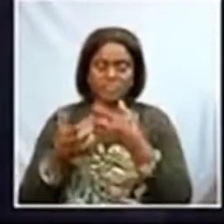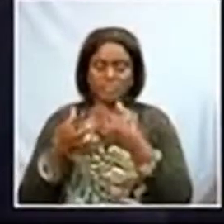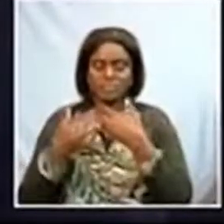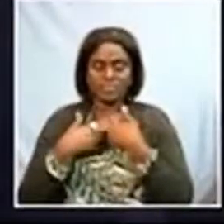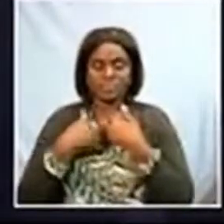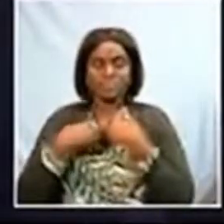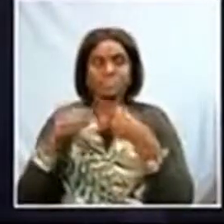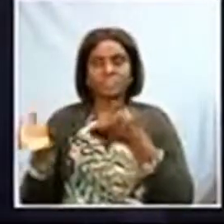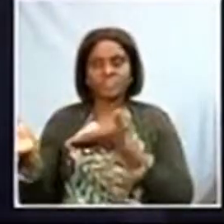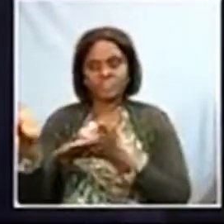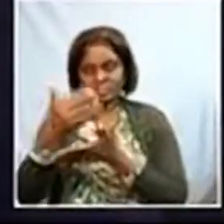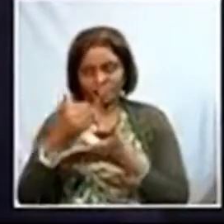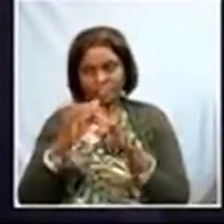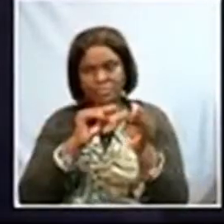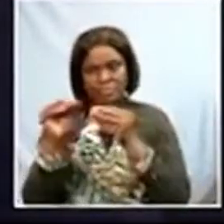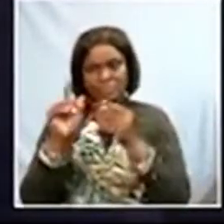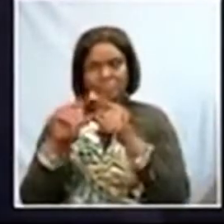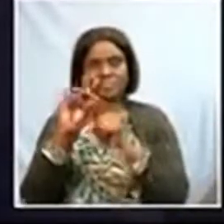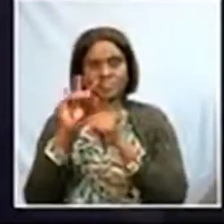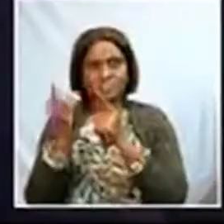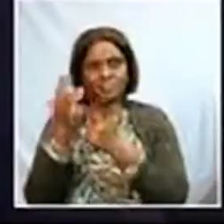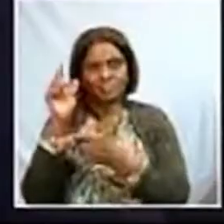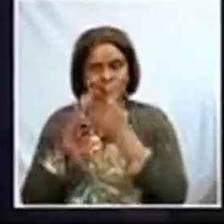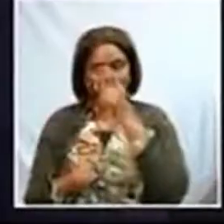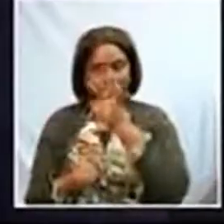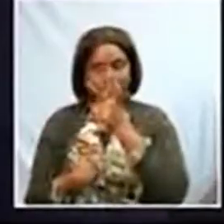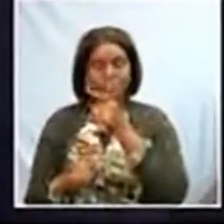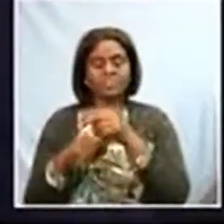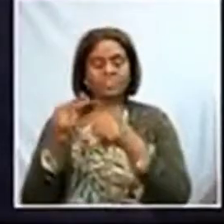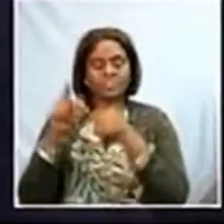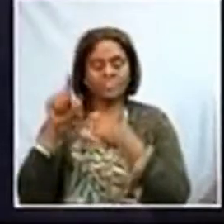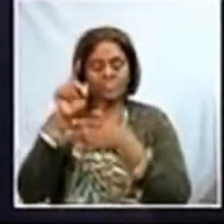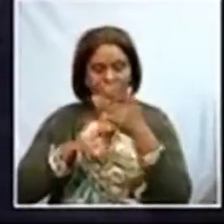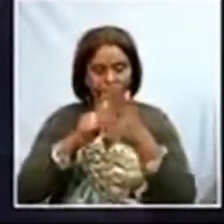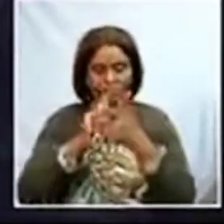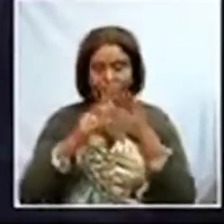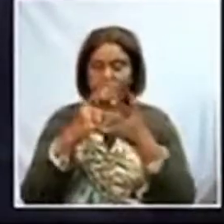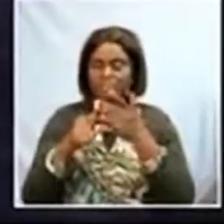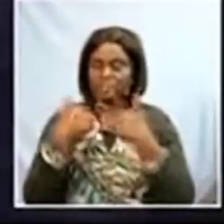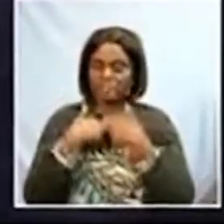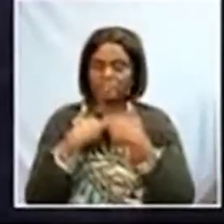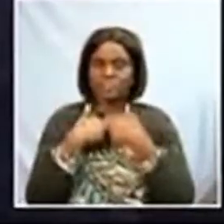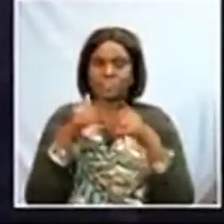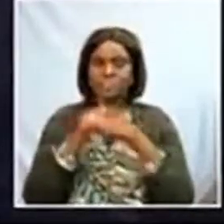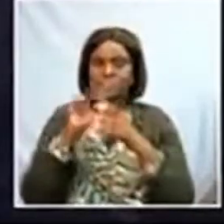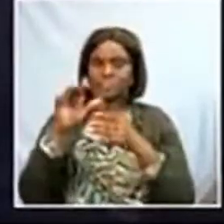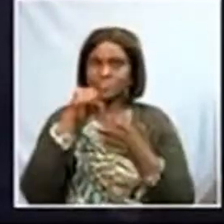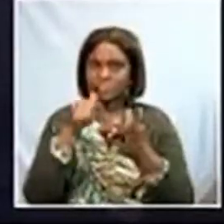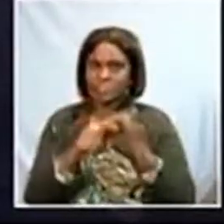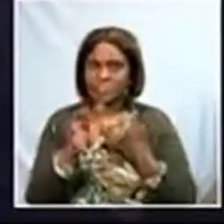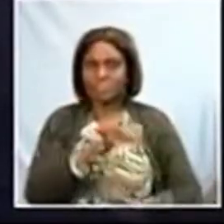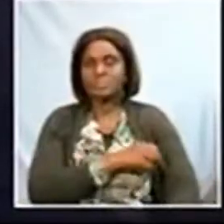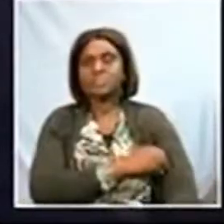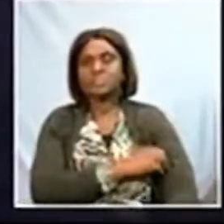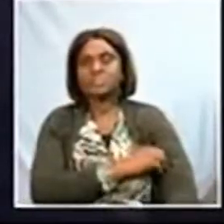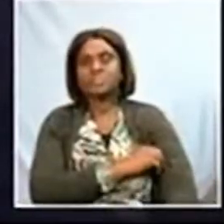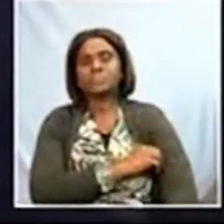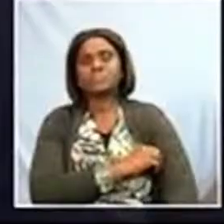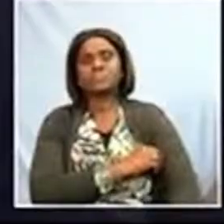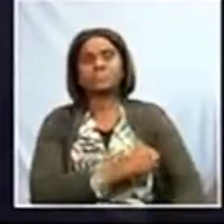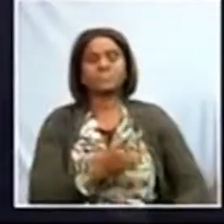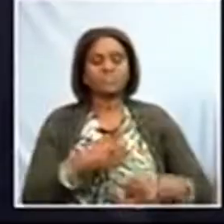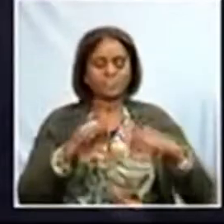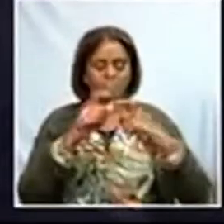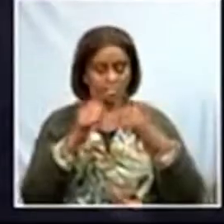be mobilized to the district. That's a cost. So these costs that he incurred are in his letter, okay? But the